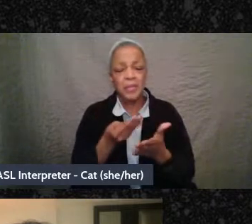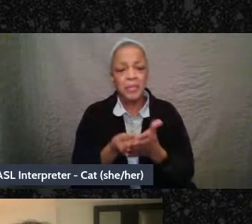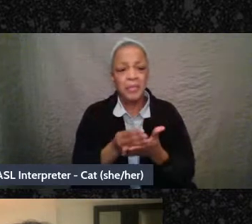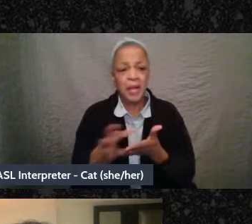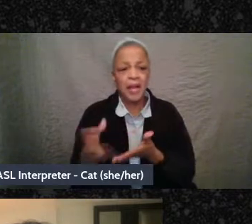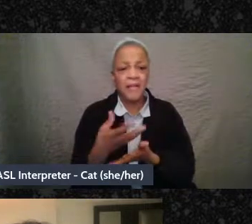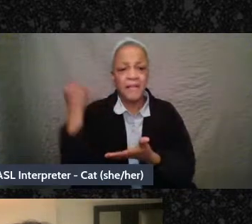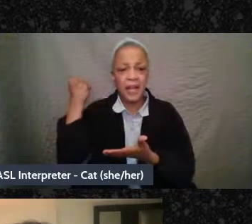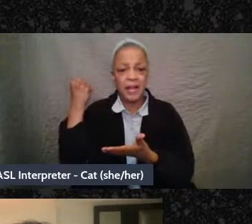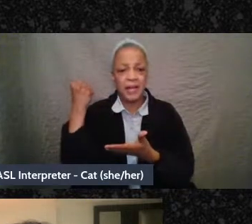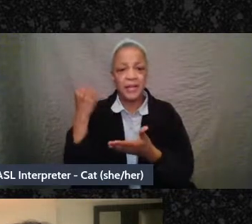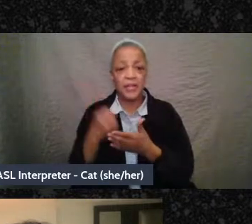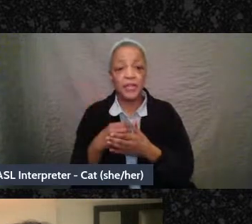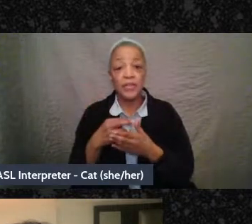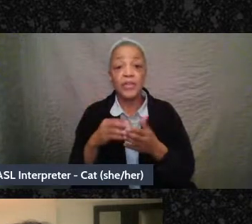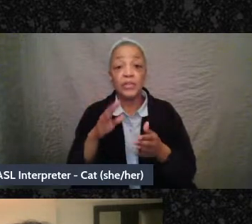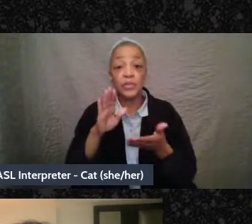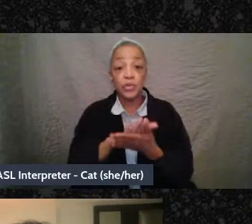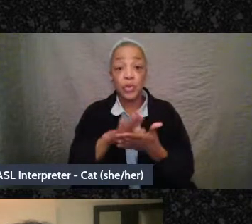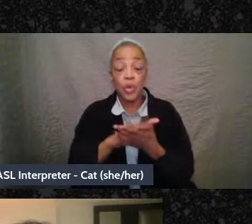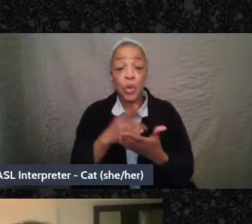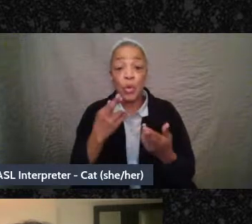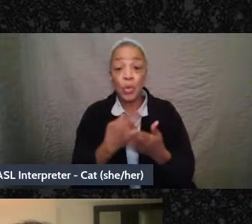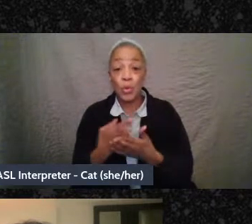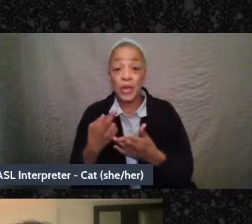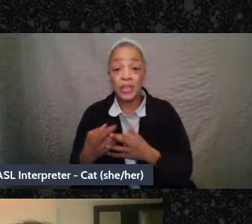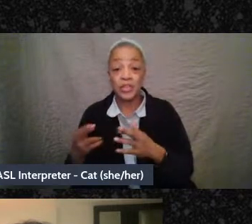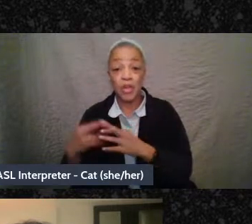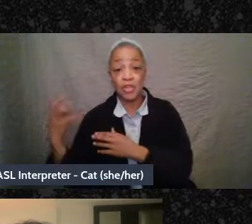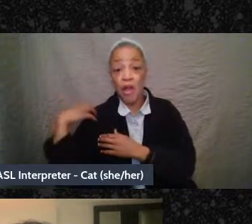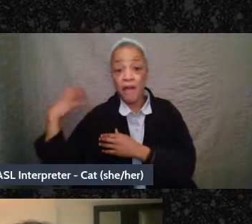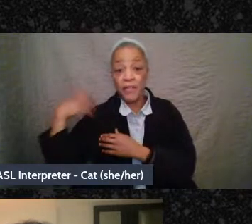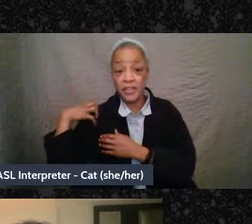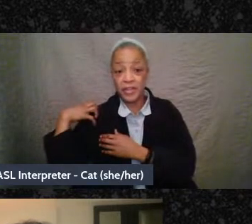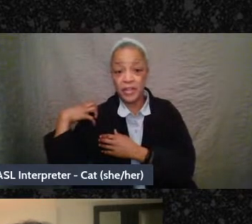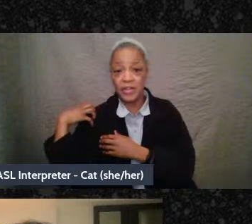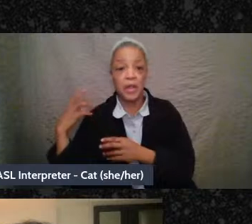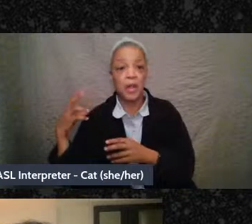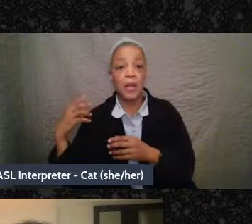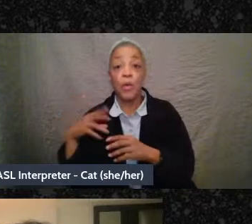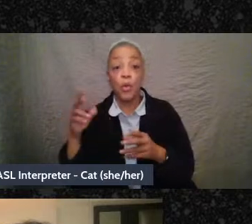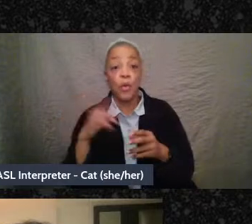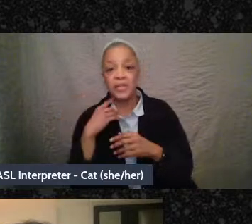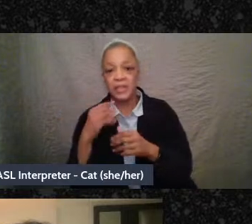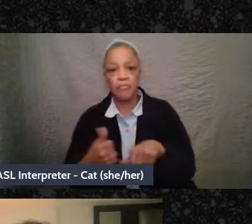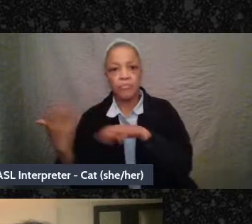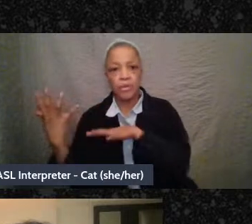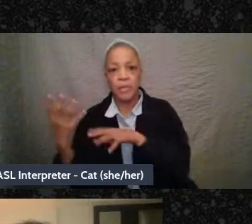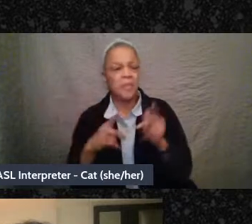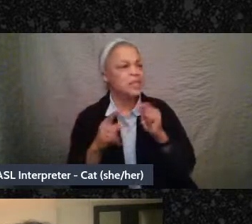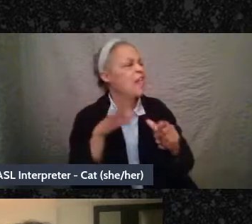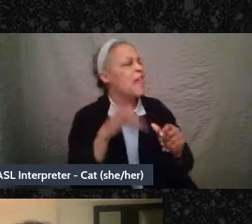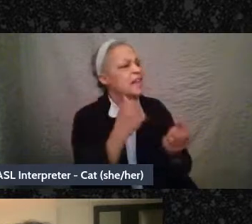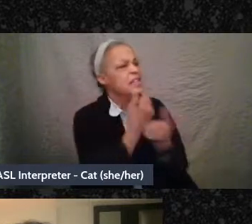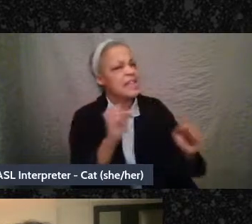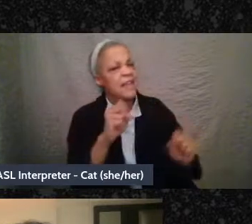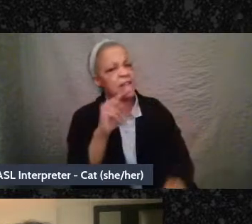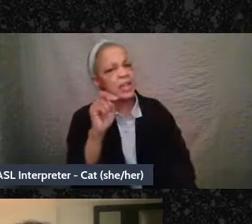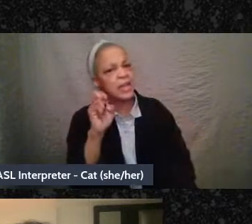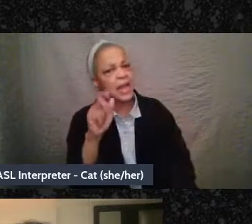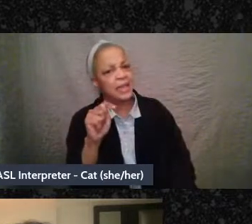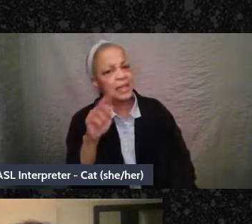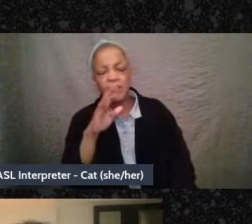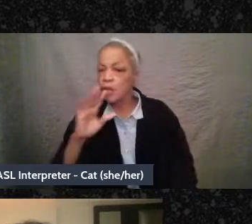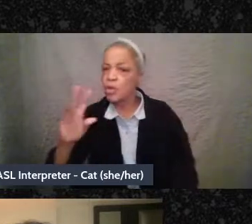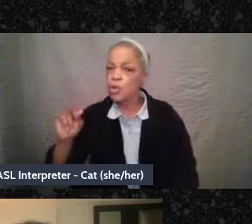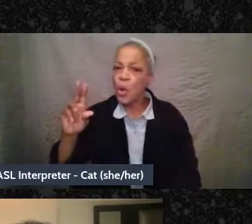from schools and taking away surveillance. And folks were like, no, that's a safe, that. They thought of that as a safety net. So we were like, yo, if that